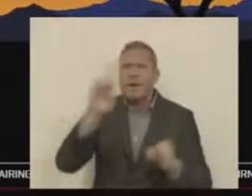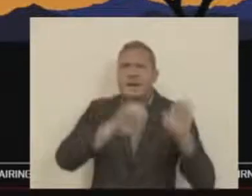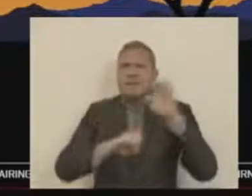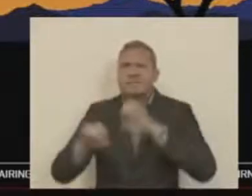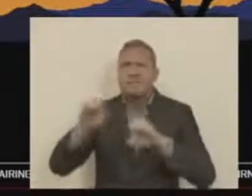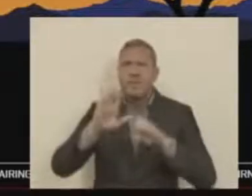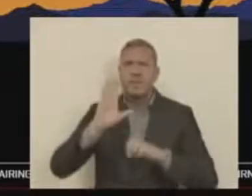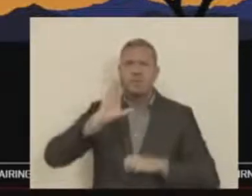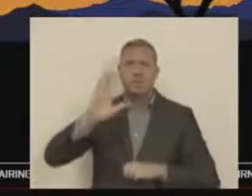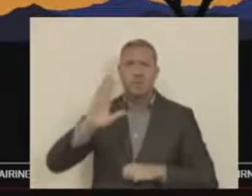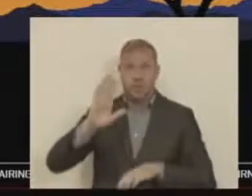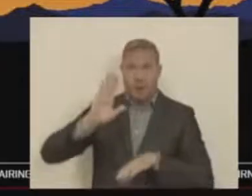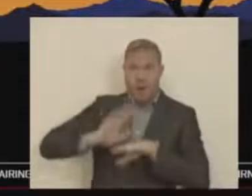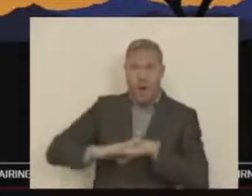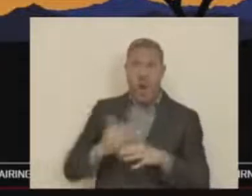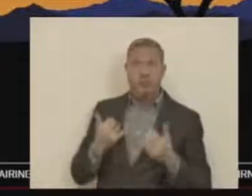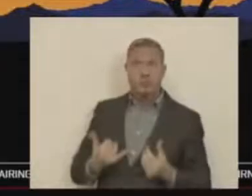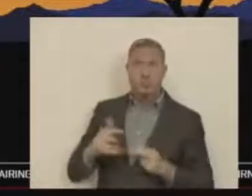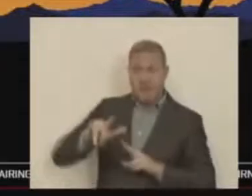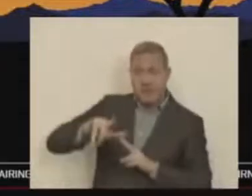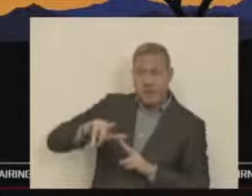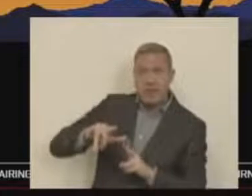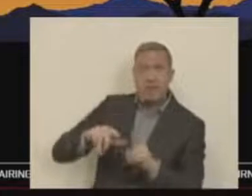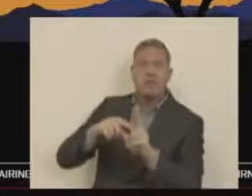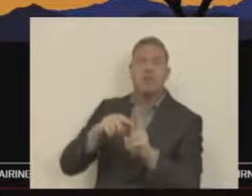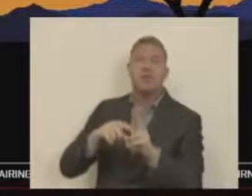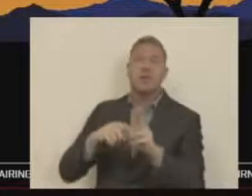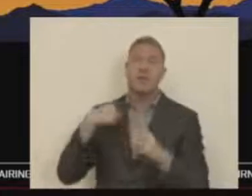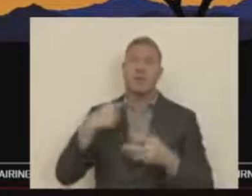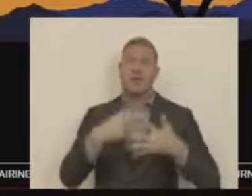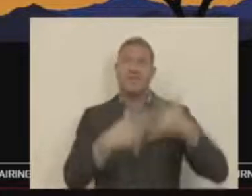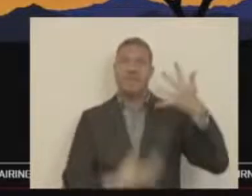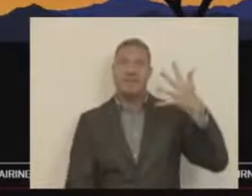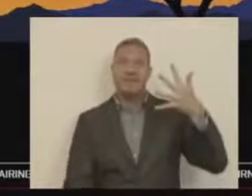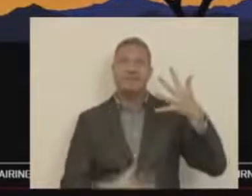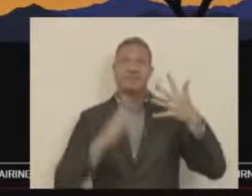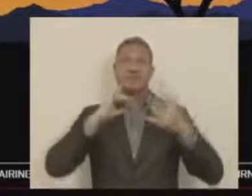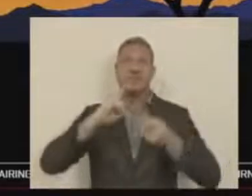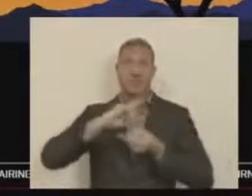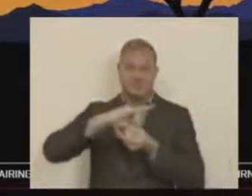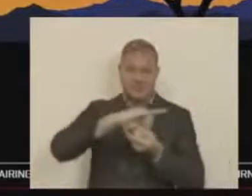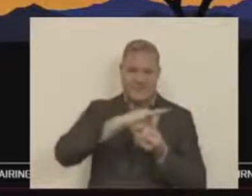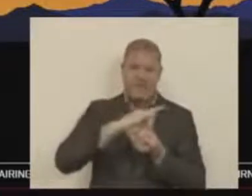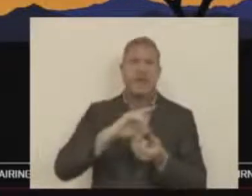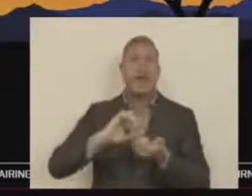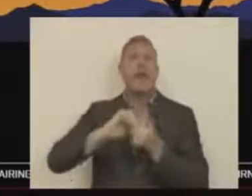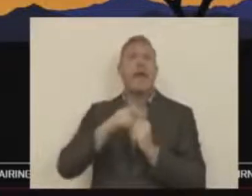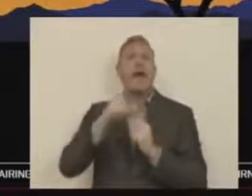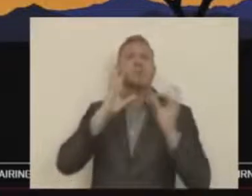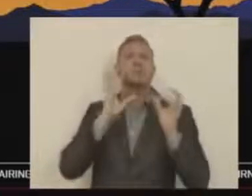LauncherOne today, and maybe with, gosh, the laundry list of satellites that you're tracking, how these ones got selected.